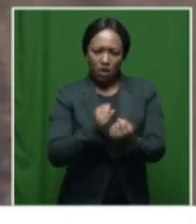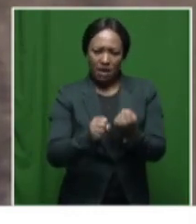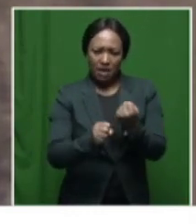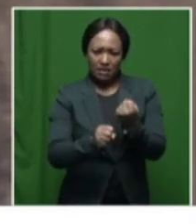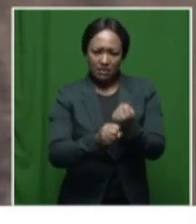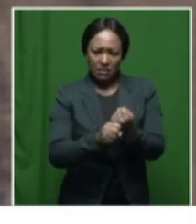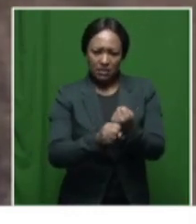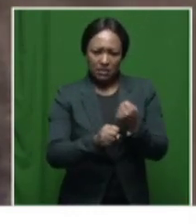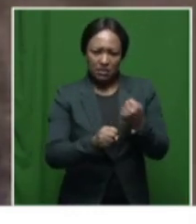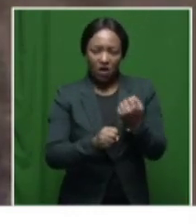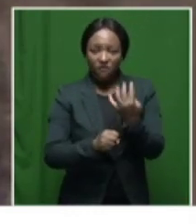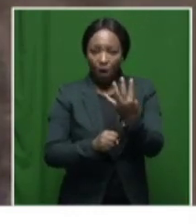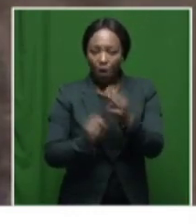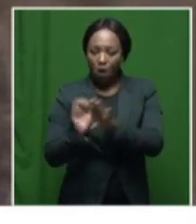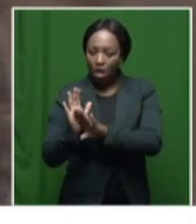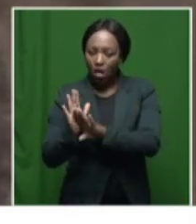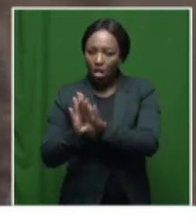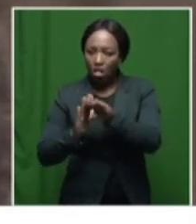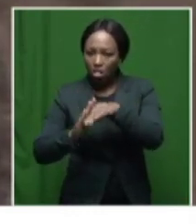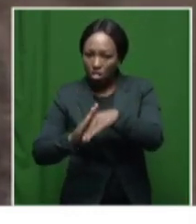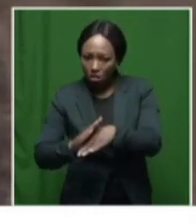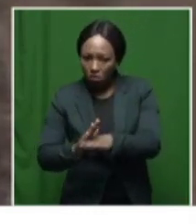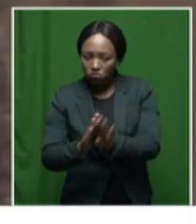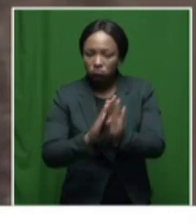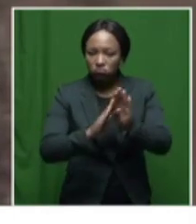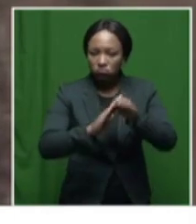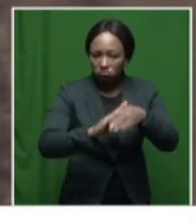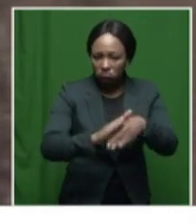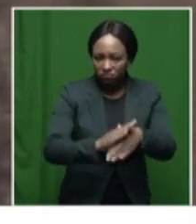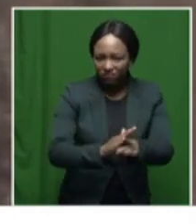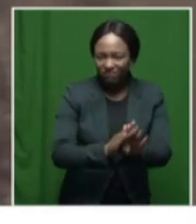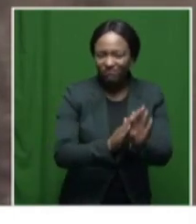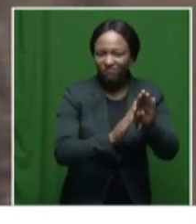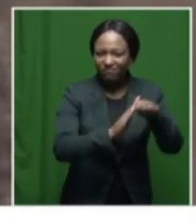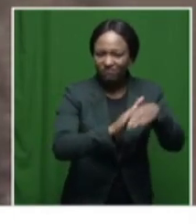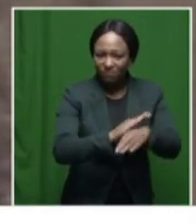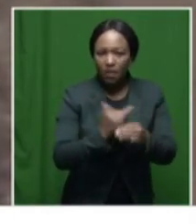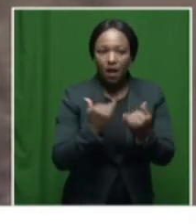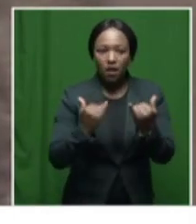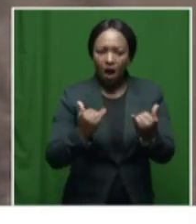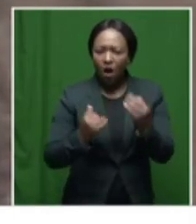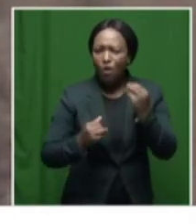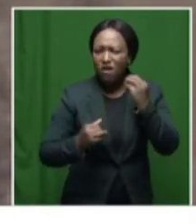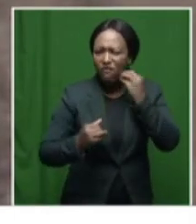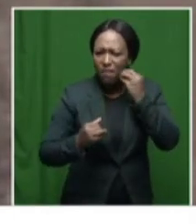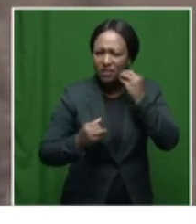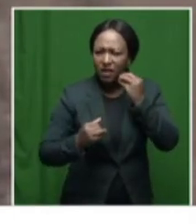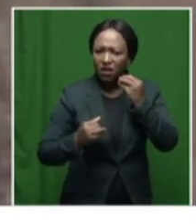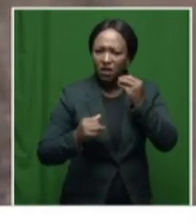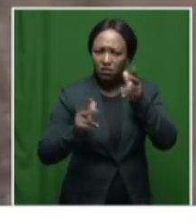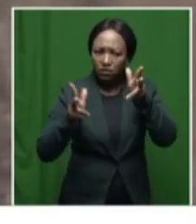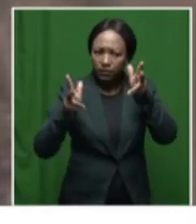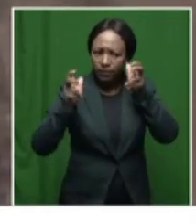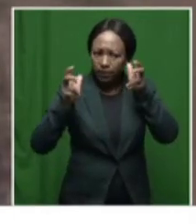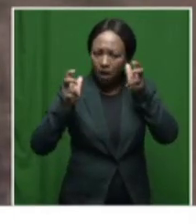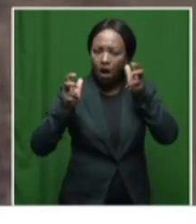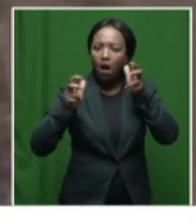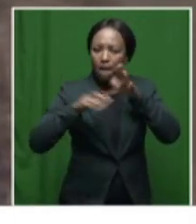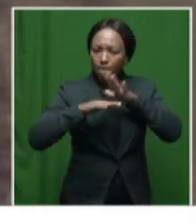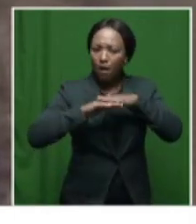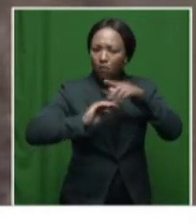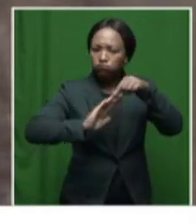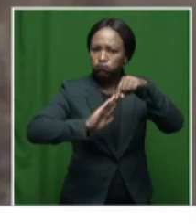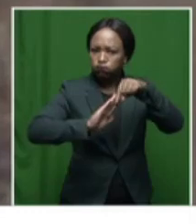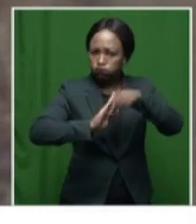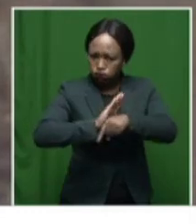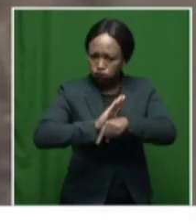genetic sequencing or genetic understanding has become very stronger of this virus. And now what we are seeing is also